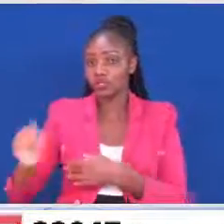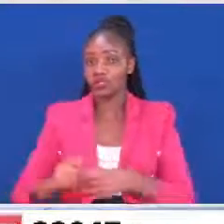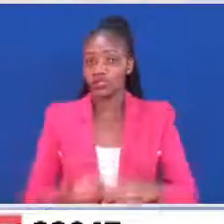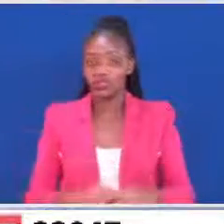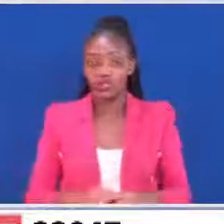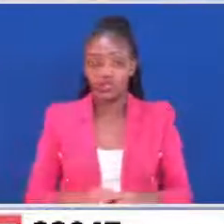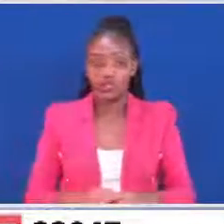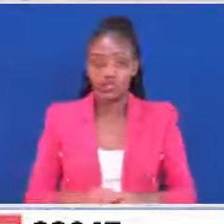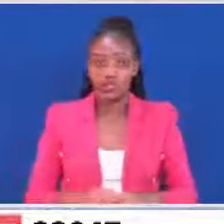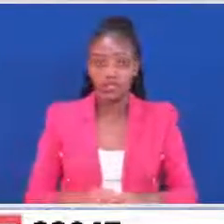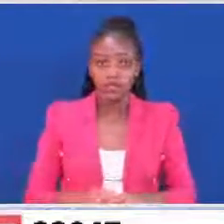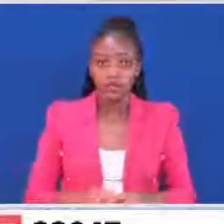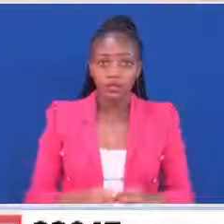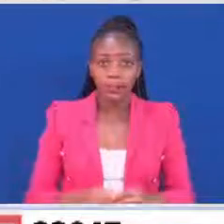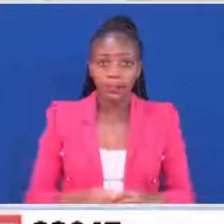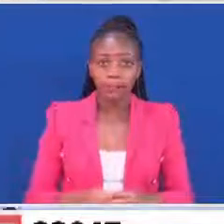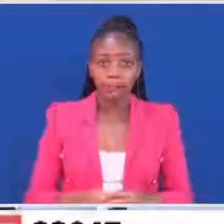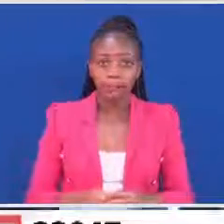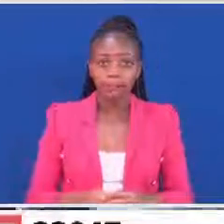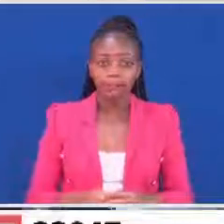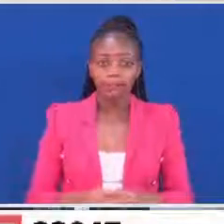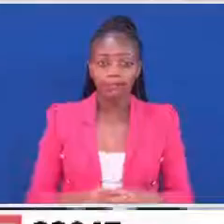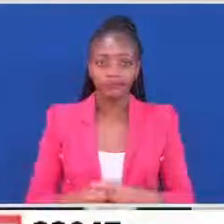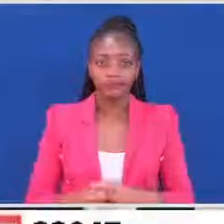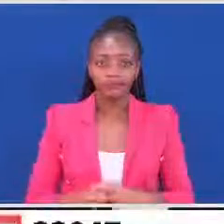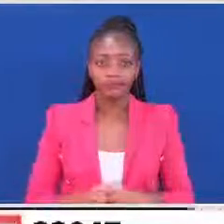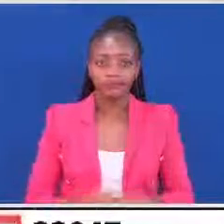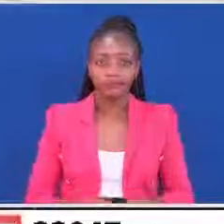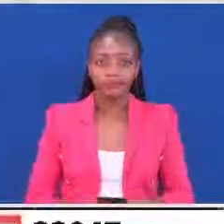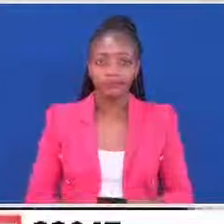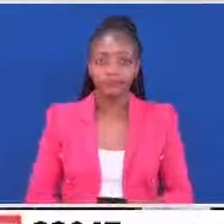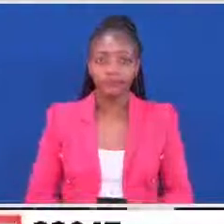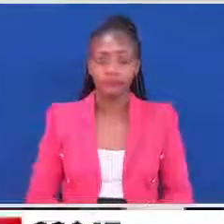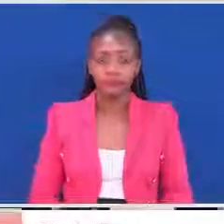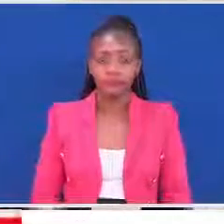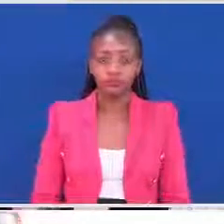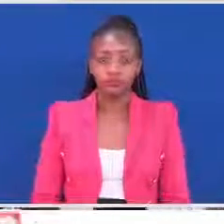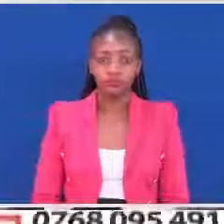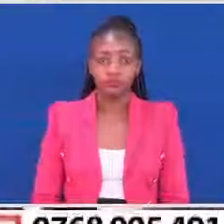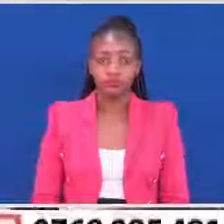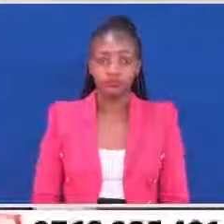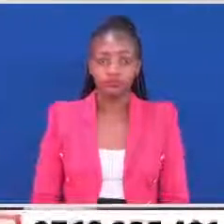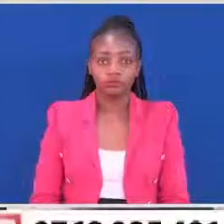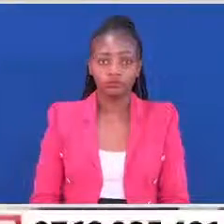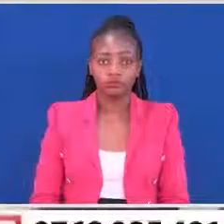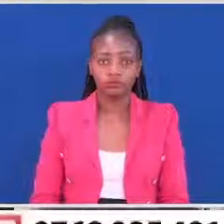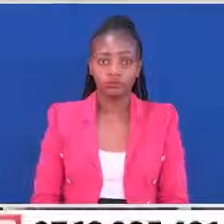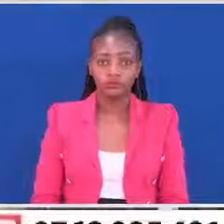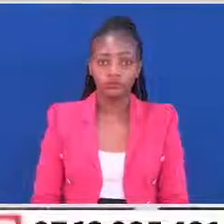Is that already wrong? You are talking about the report. I'm talking about what is here on Sir, the ground. You have not done. You have not.